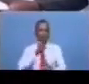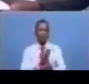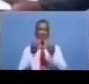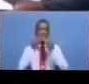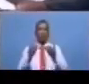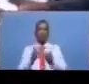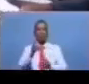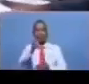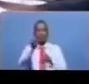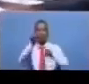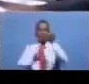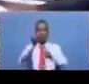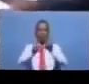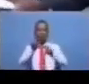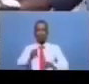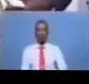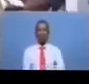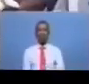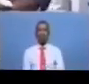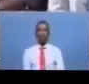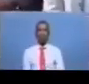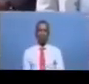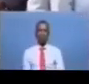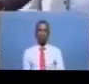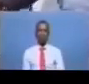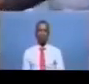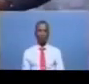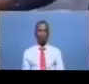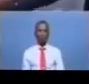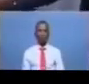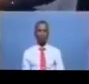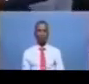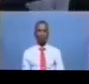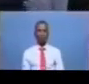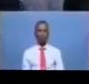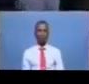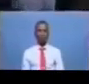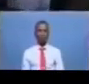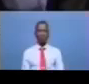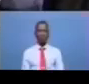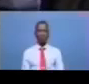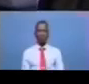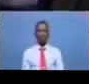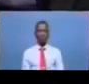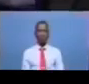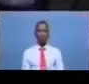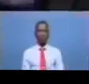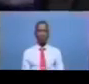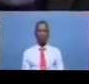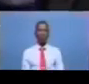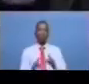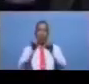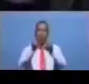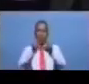you very much. If you have any questions, you can ask. My name is Kwekwa Sante, Joy News. Among other things, you've cited some of the things